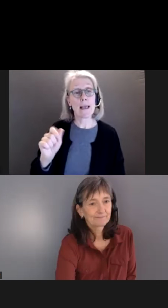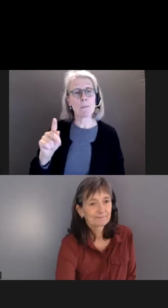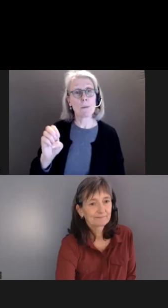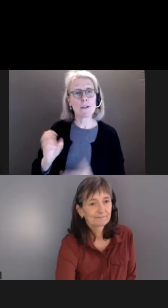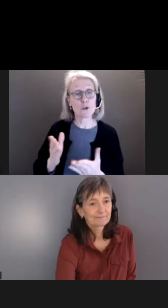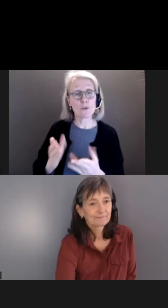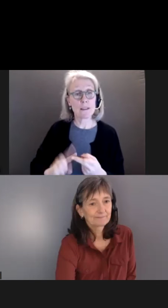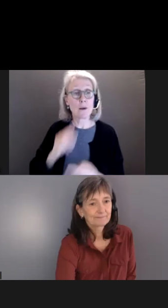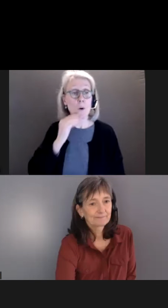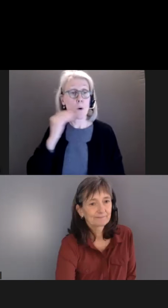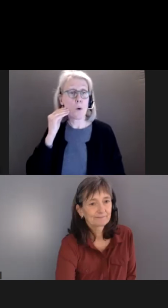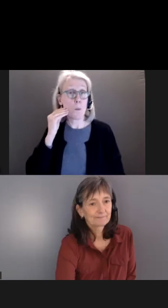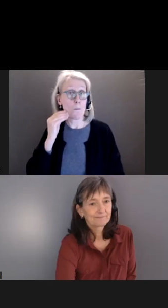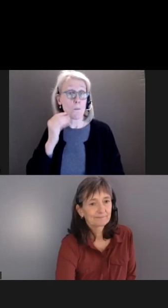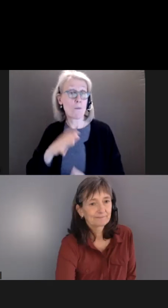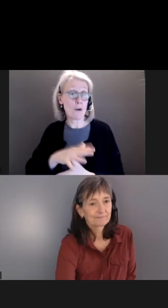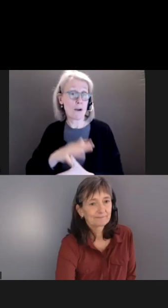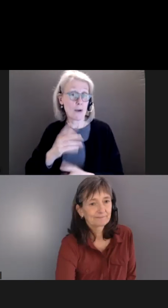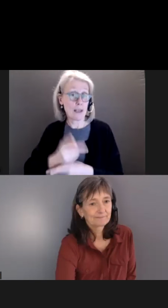primary care, and community care navigators.